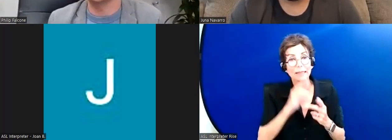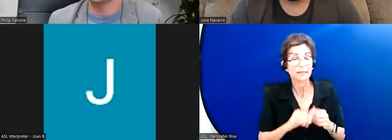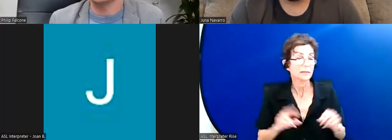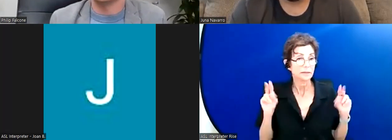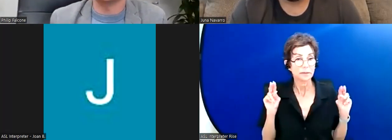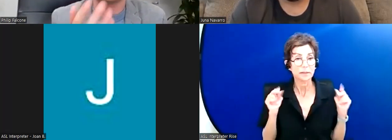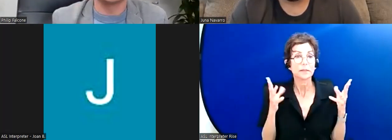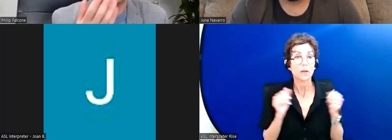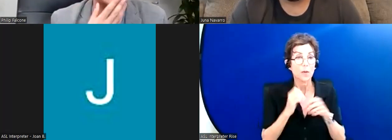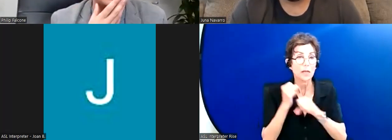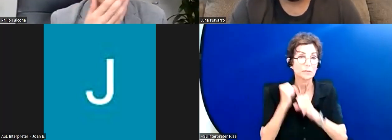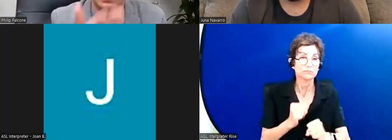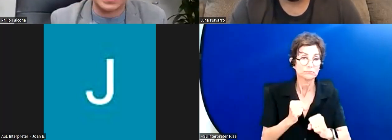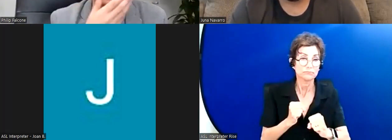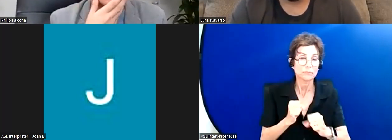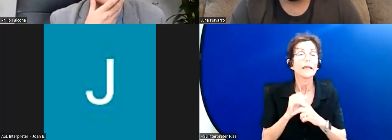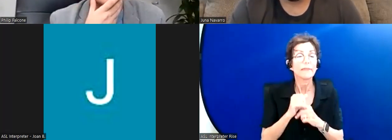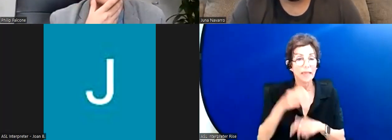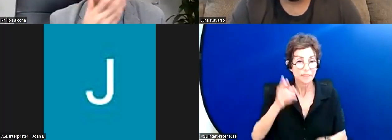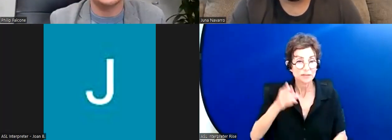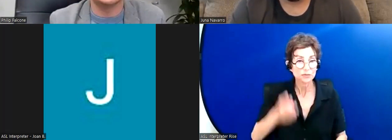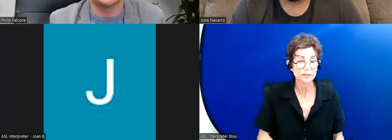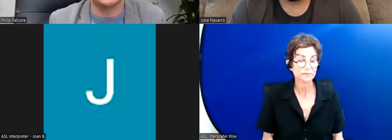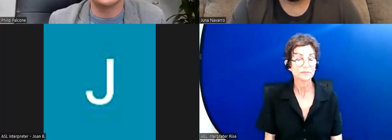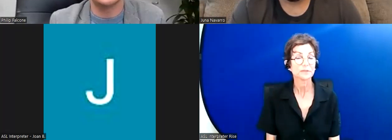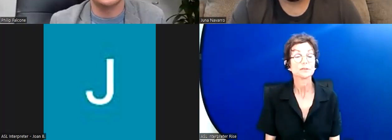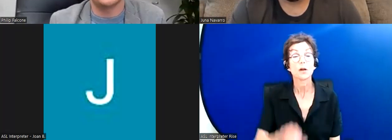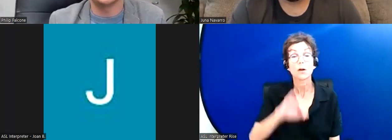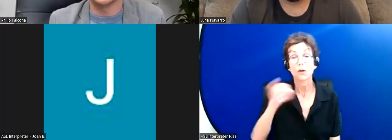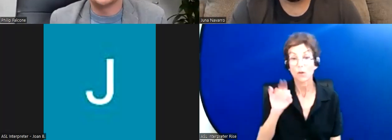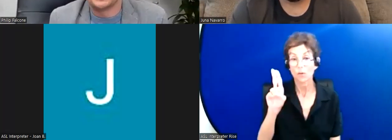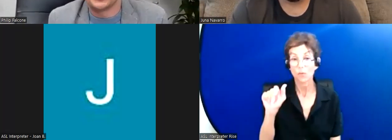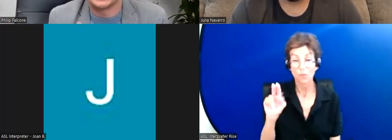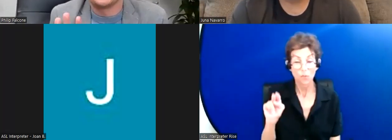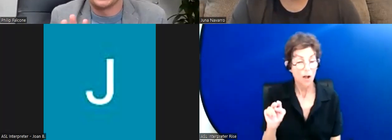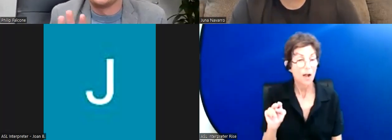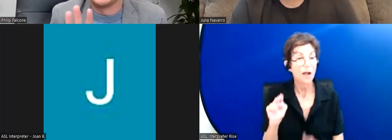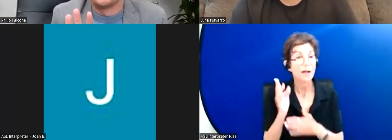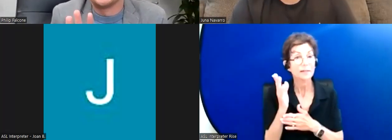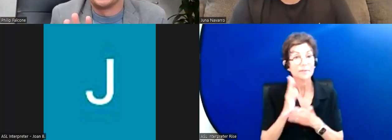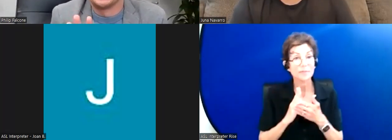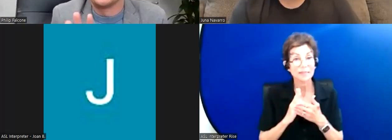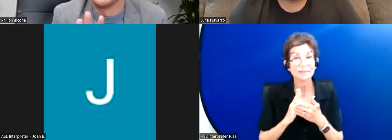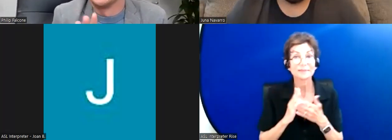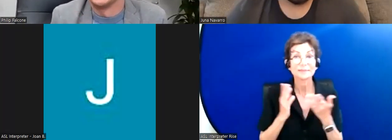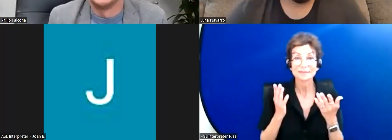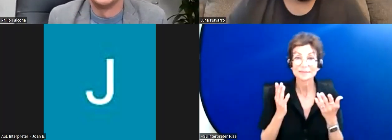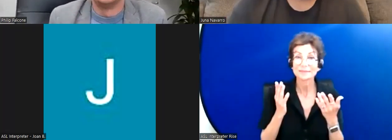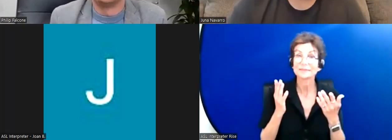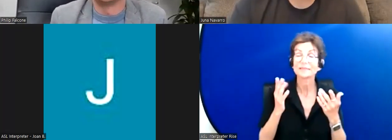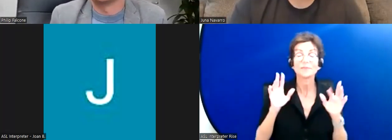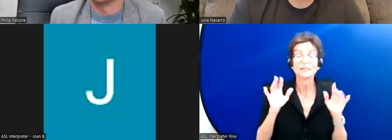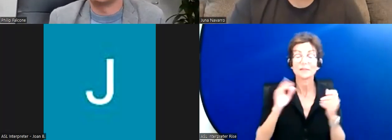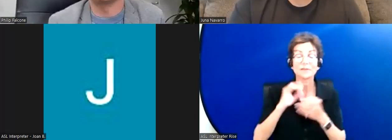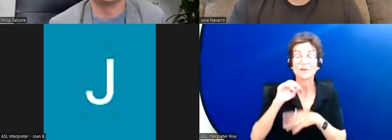history. And so then we get with, in this case, Juan here. Juan had done a piece. I don't want to share too much, Juan, because I don't want to give away too many of your